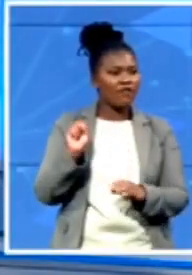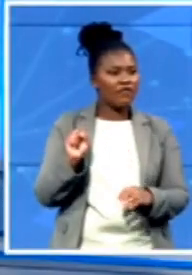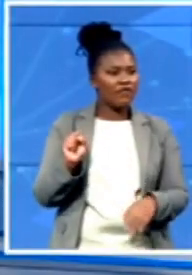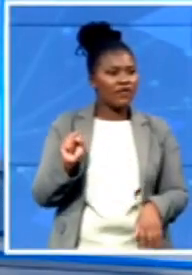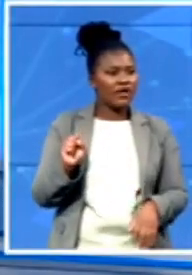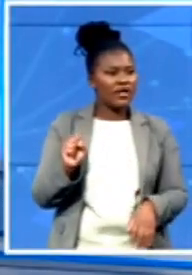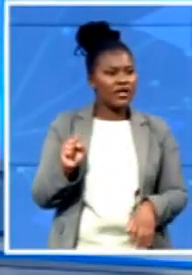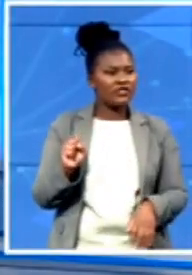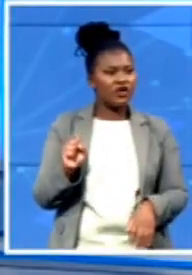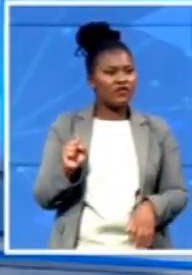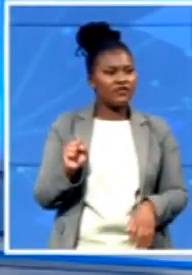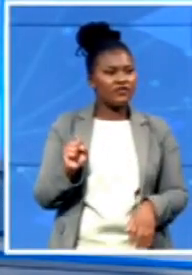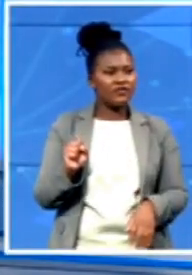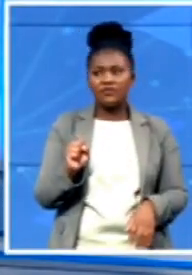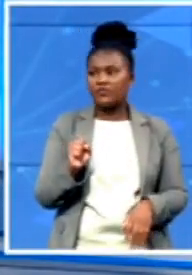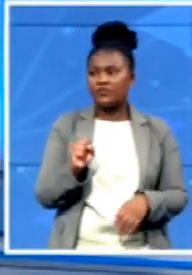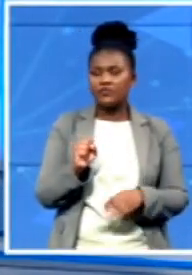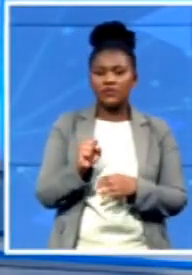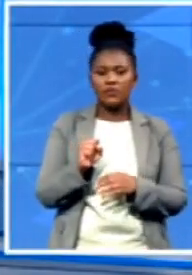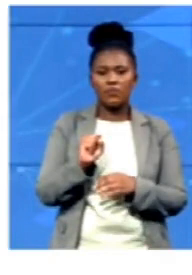responsibility?